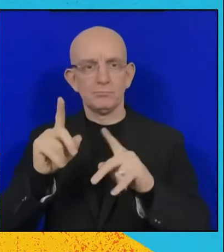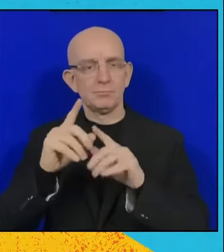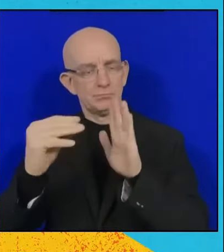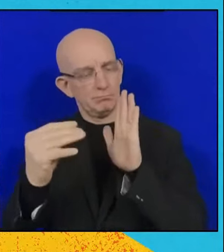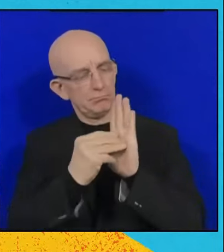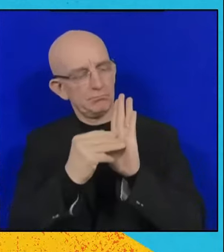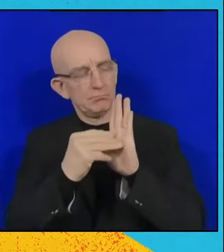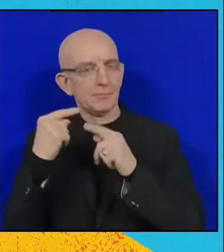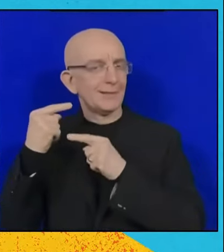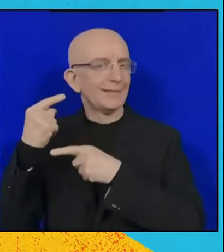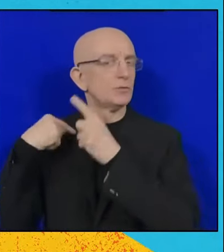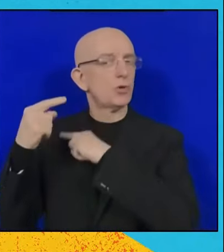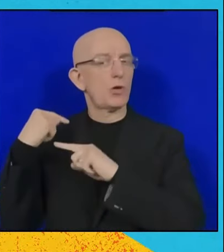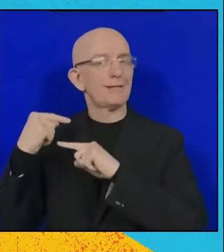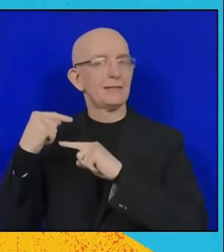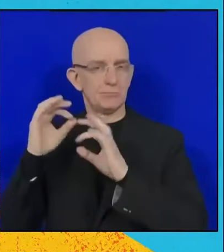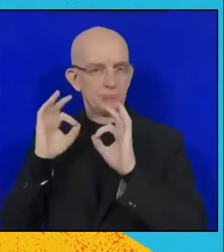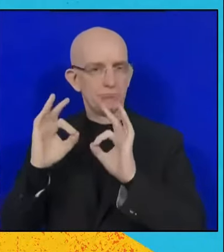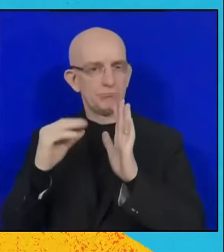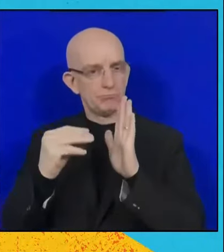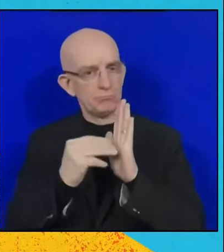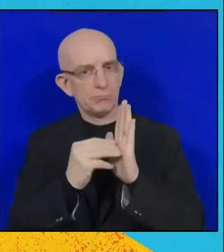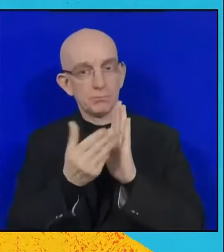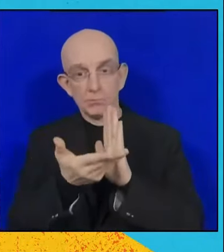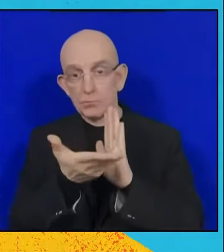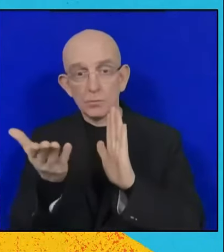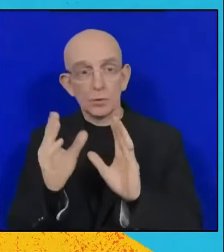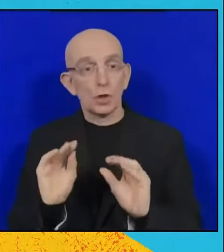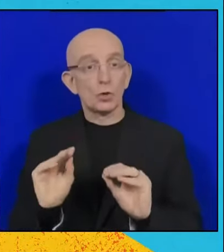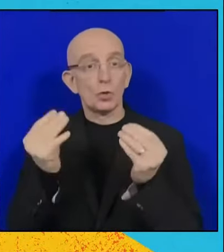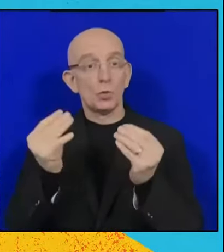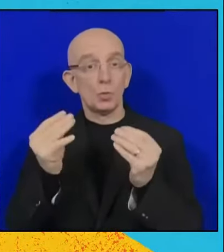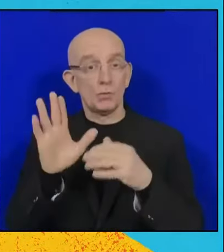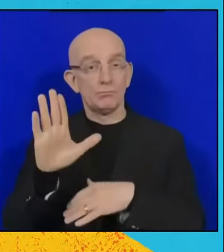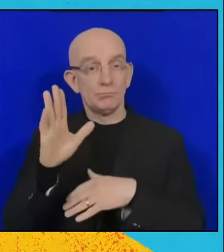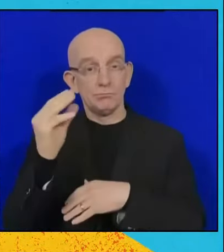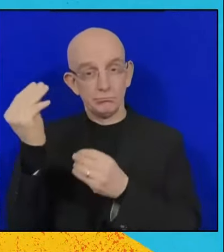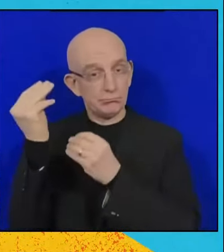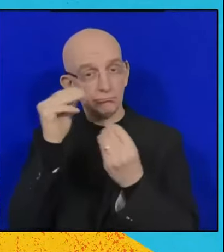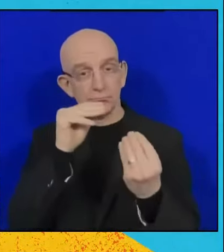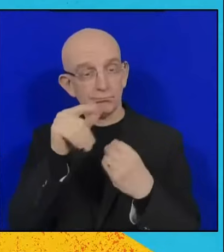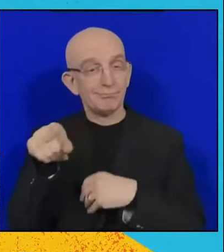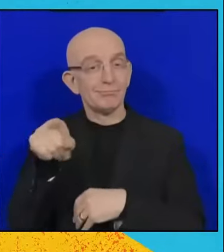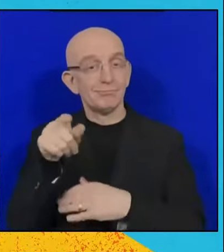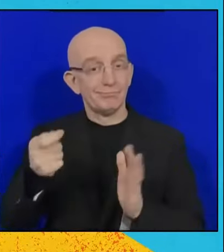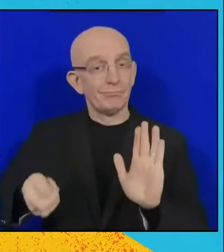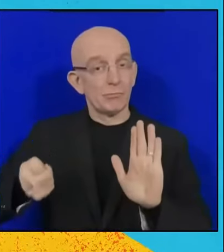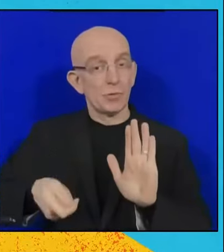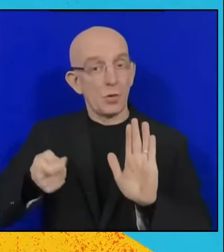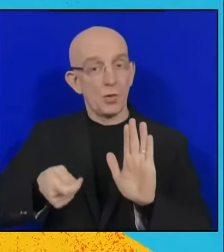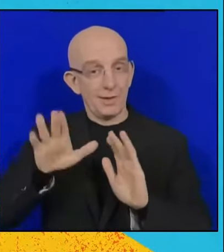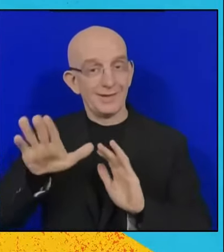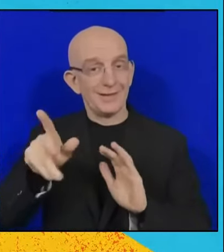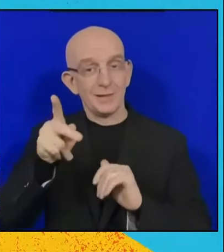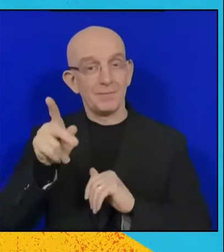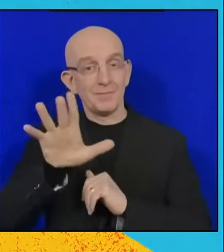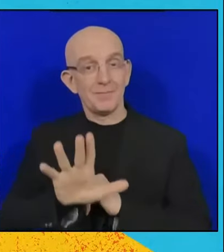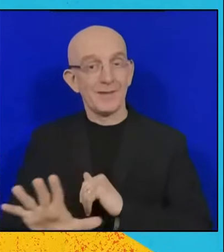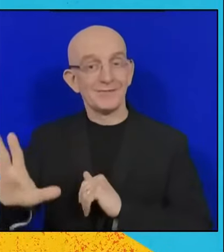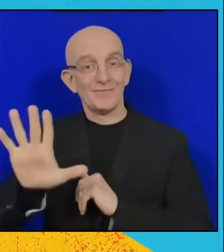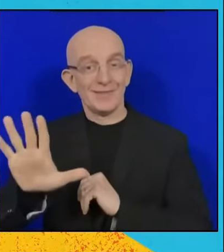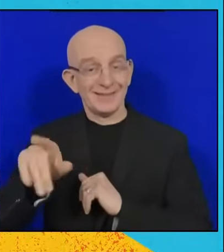in 2019 raised their concern to the attention of Vanuatu's government.